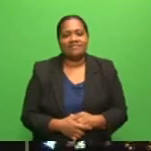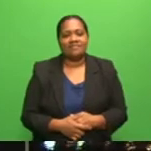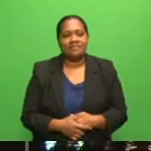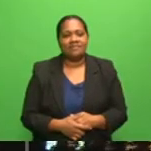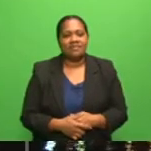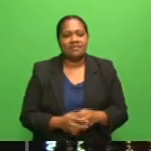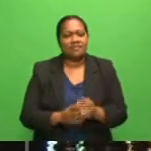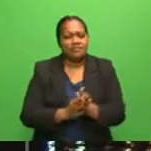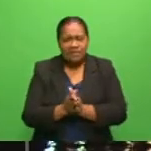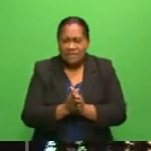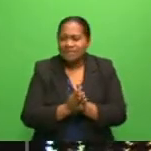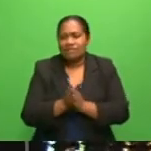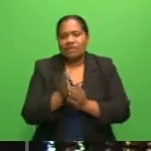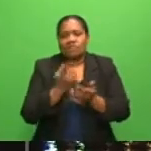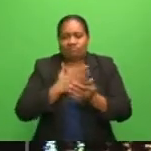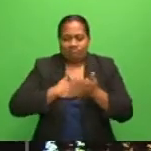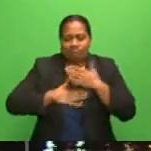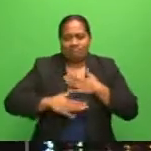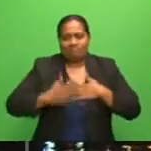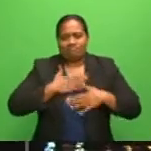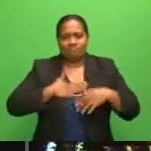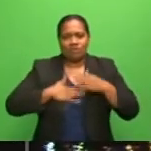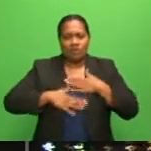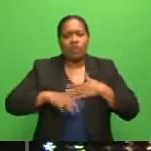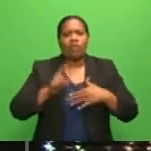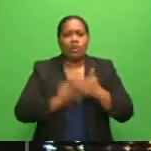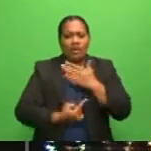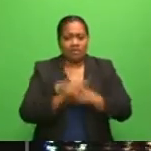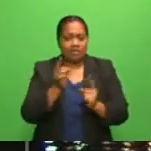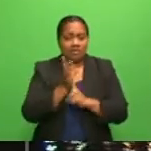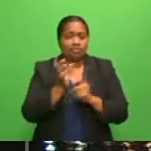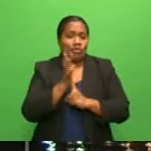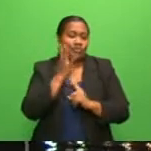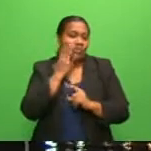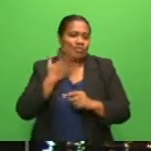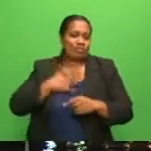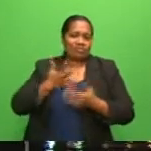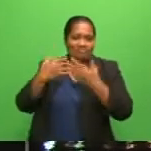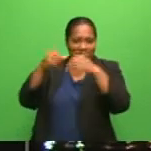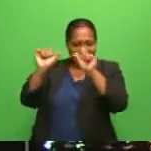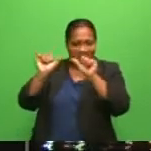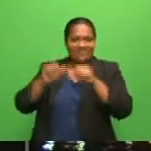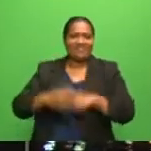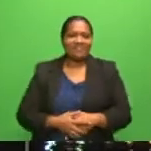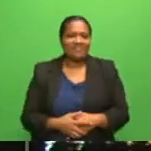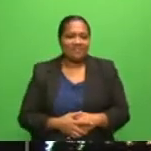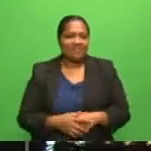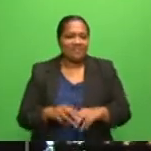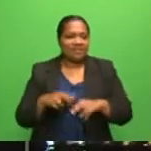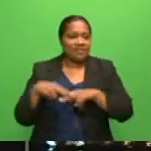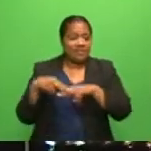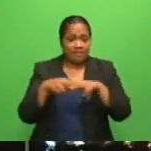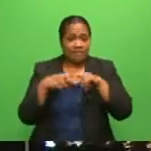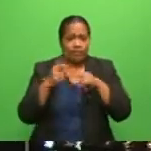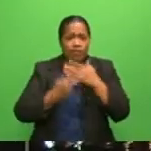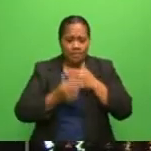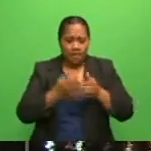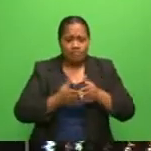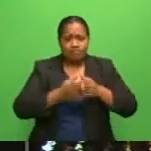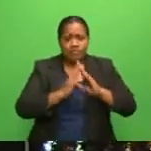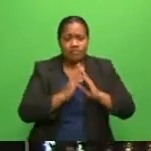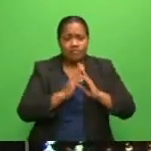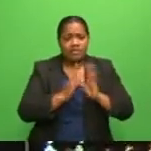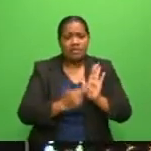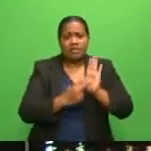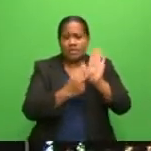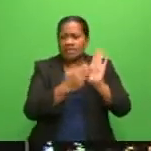Perseverance has been the key to success for one of the oldest furniture shops in Fiji, Amira. Established in Nadi in the 90s, the family-owned